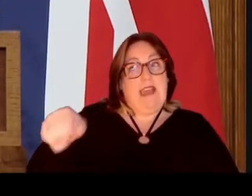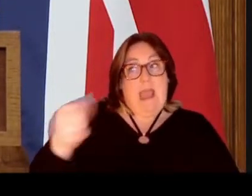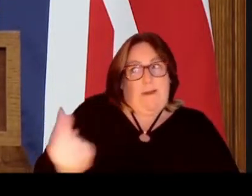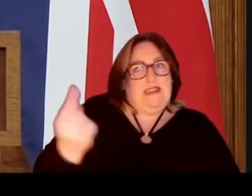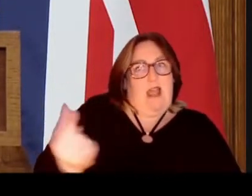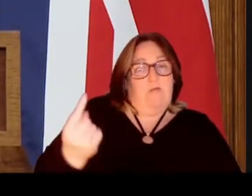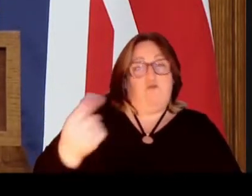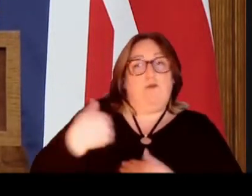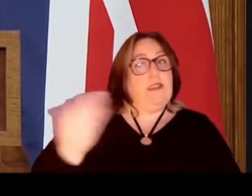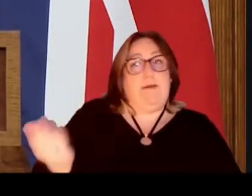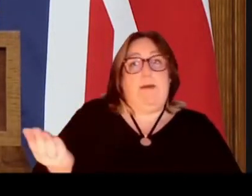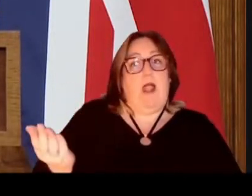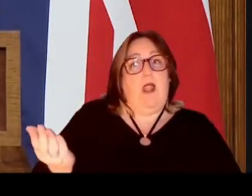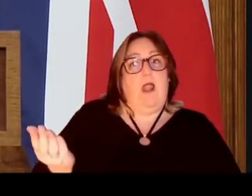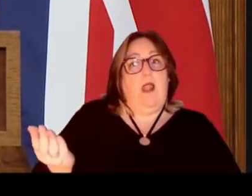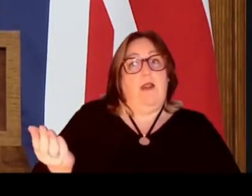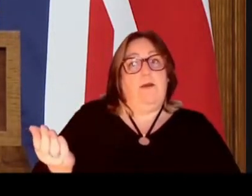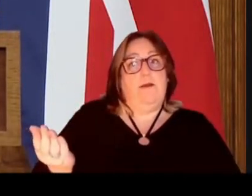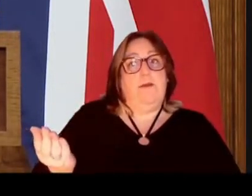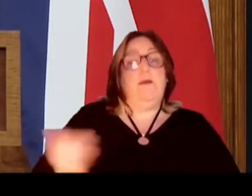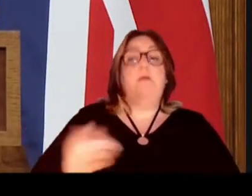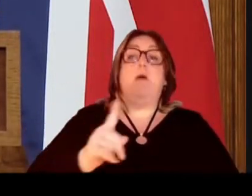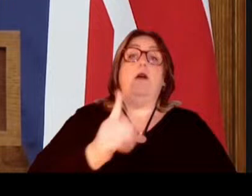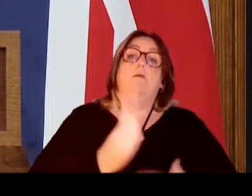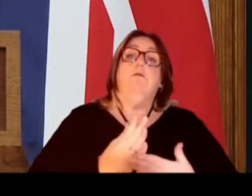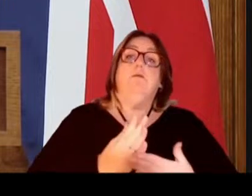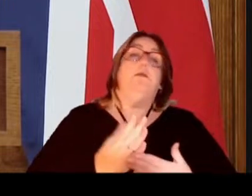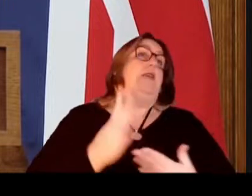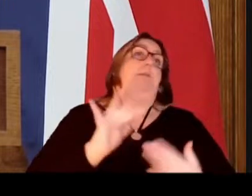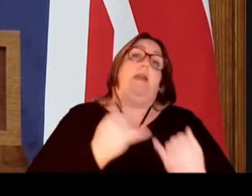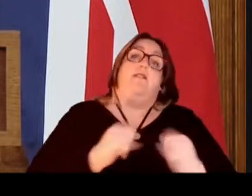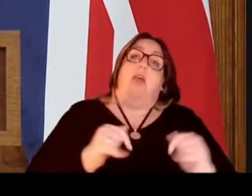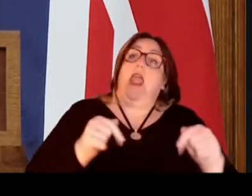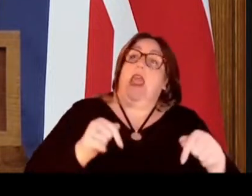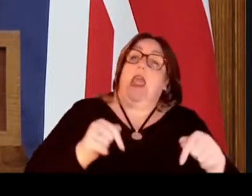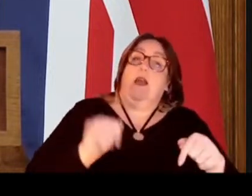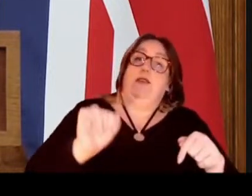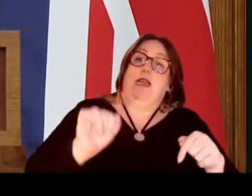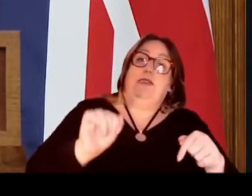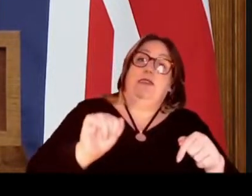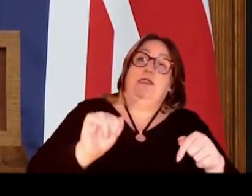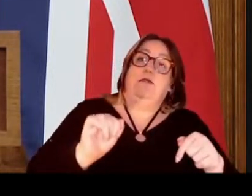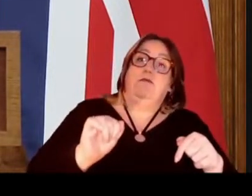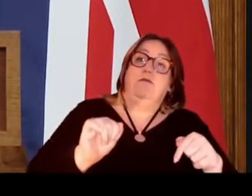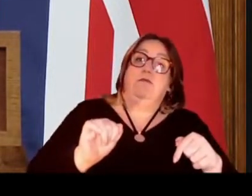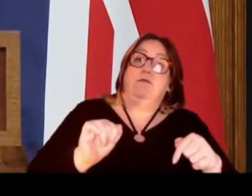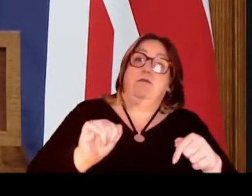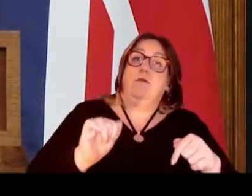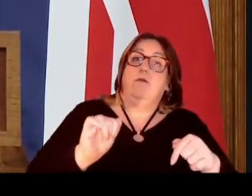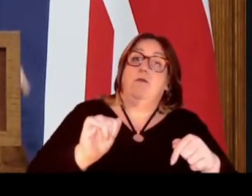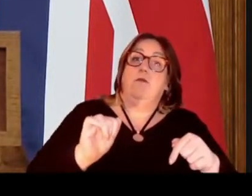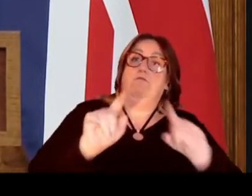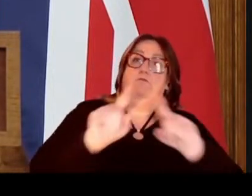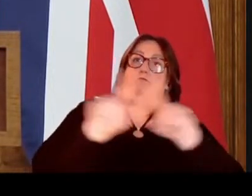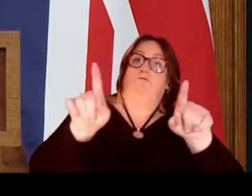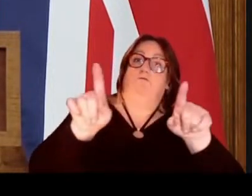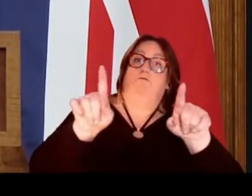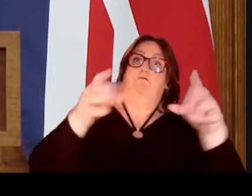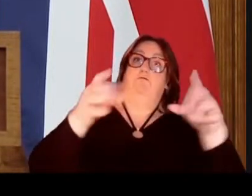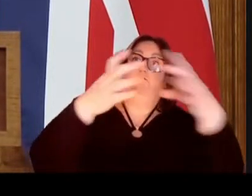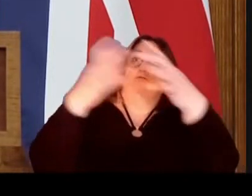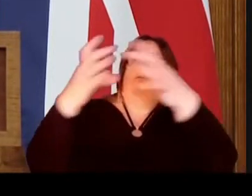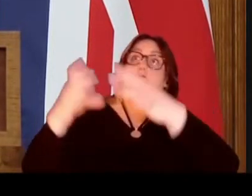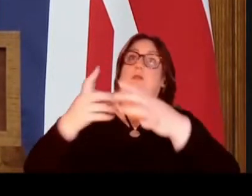me. There has been a failure here, and I don't intend to let any institution of the state deflect from their failures, and I acknowledge